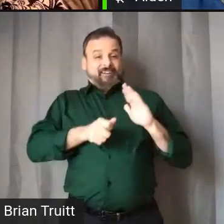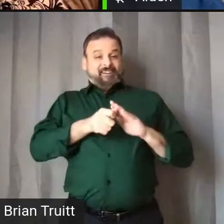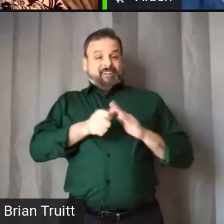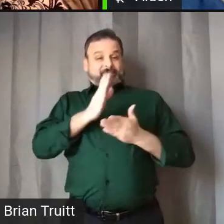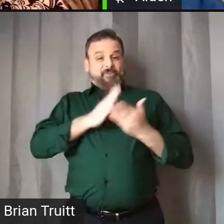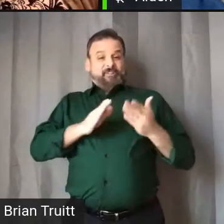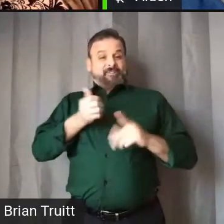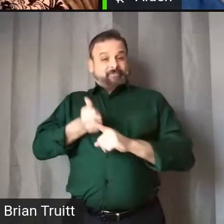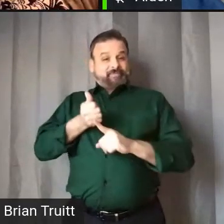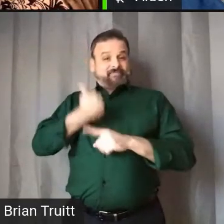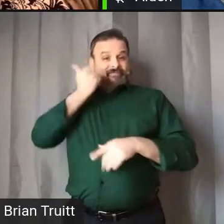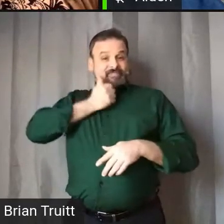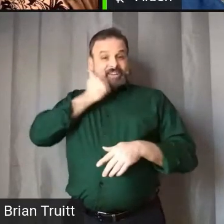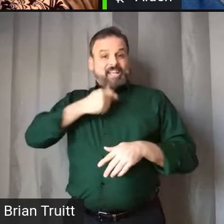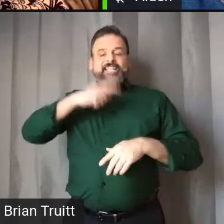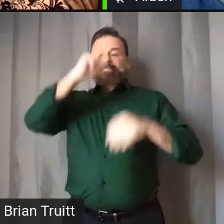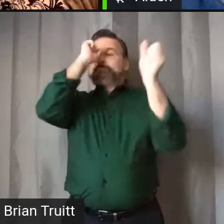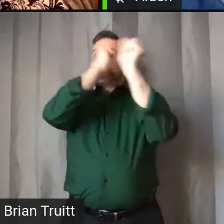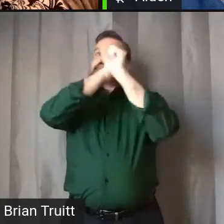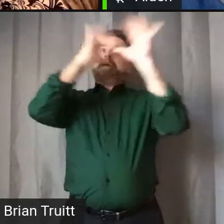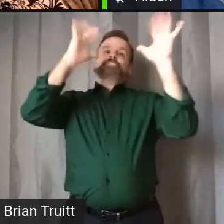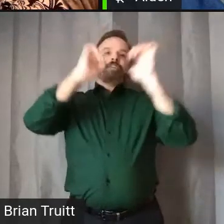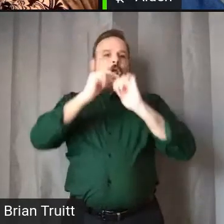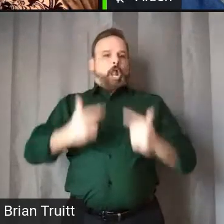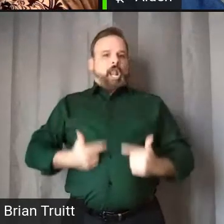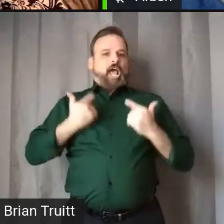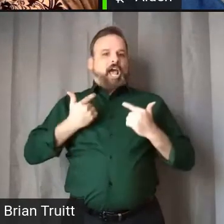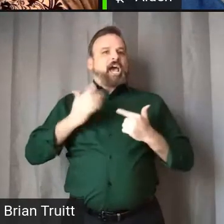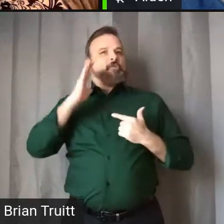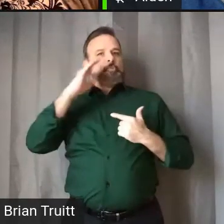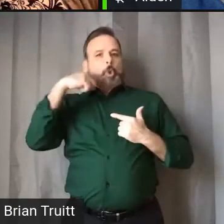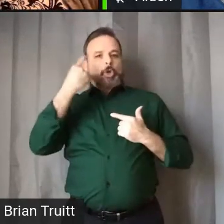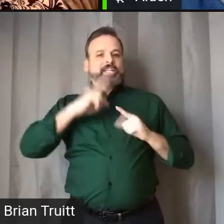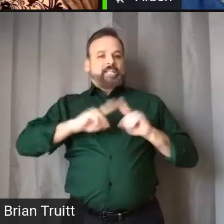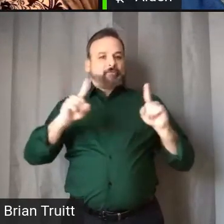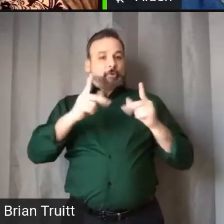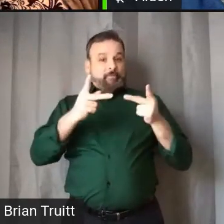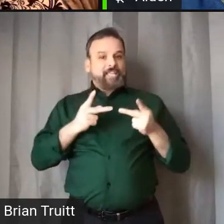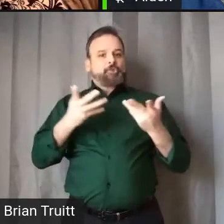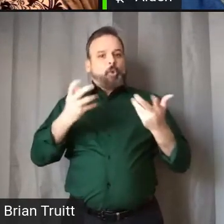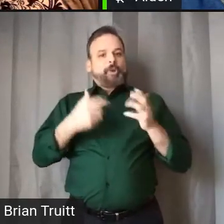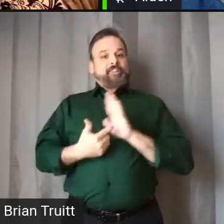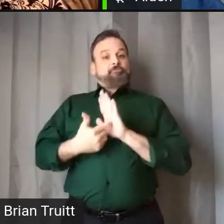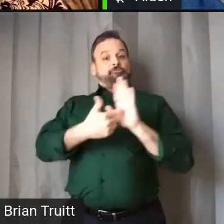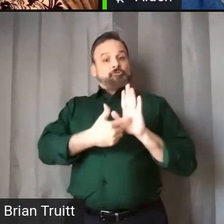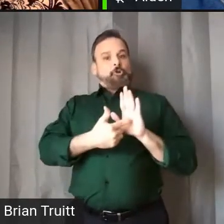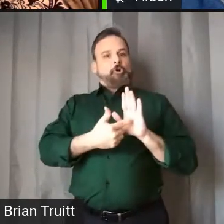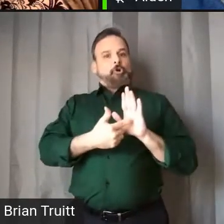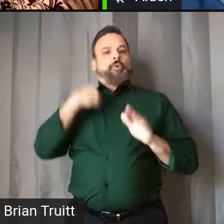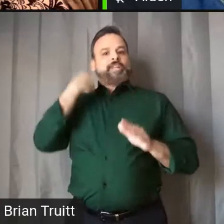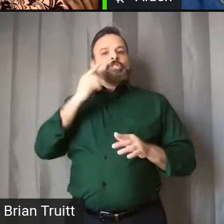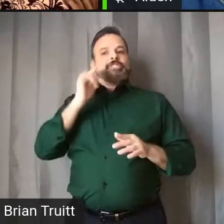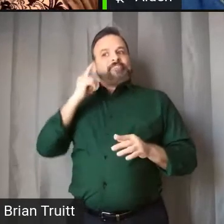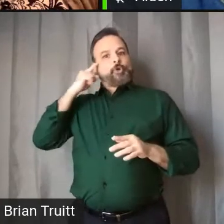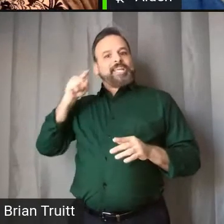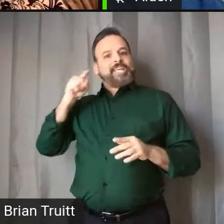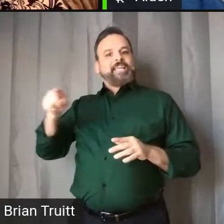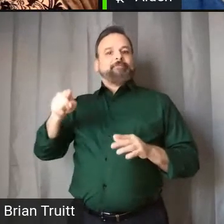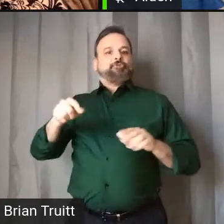daily life, and that he's imagining what it will look like somewhere else. And so I wanted that to be reflected in what it looks like for him to cast magic. And so